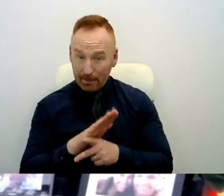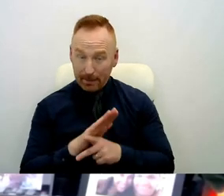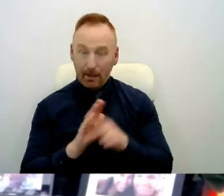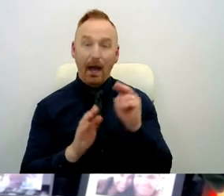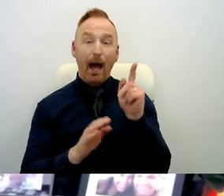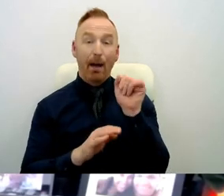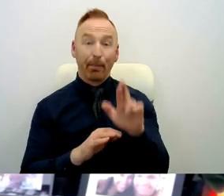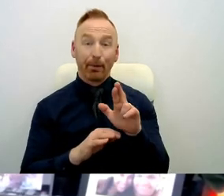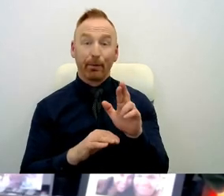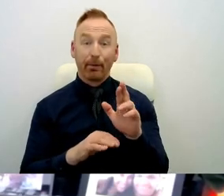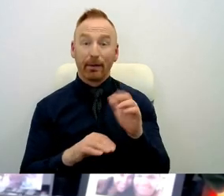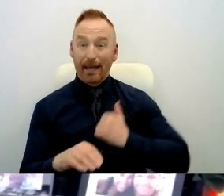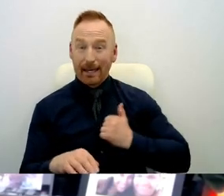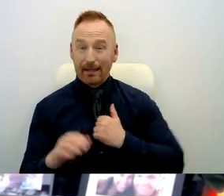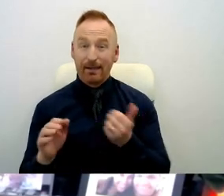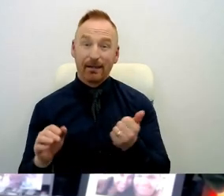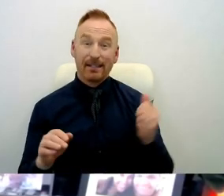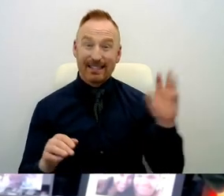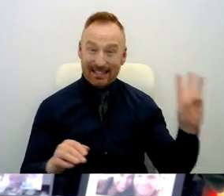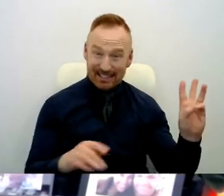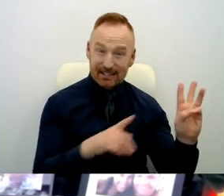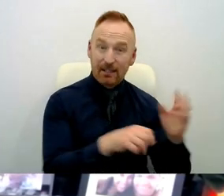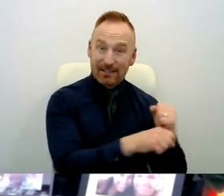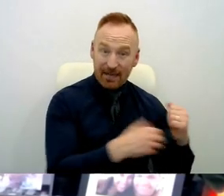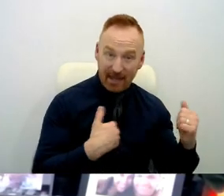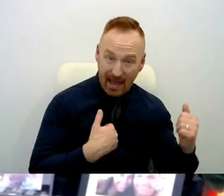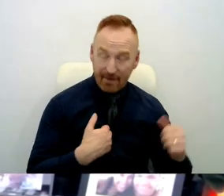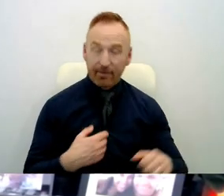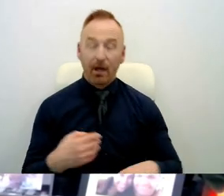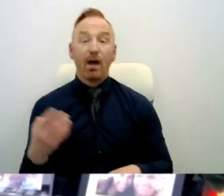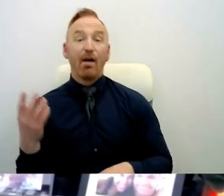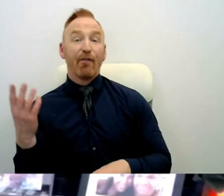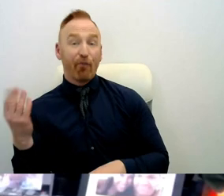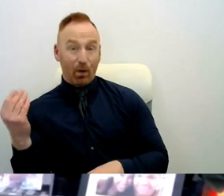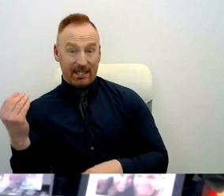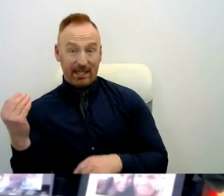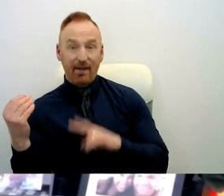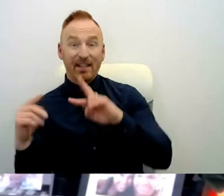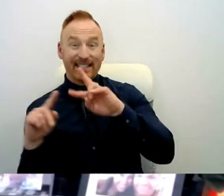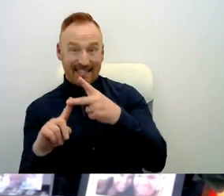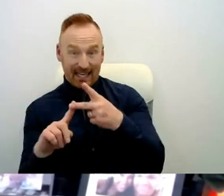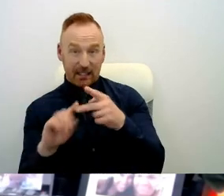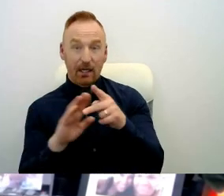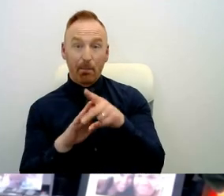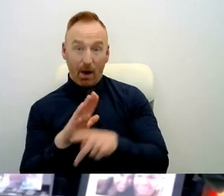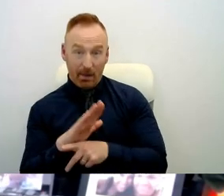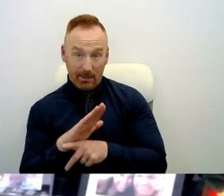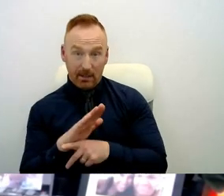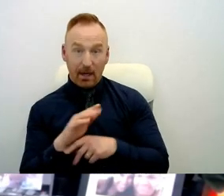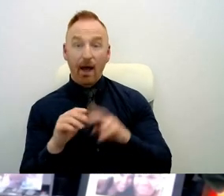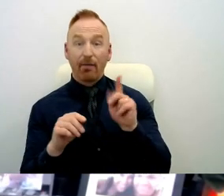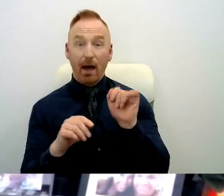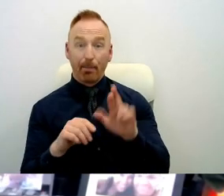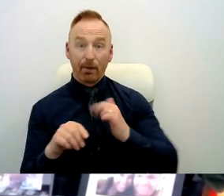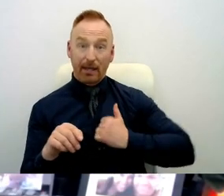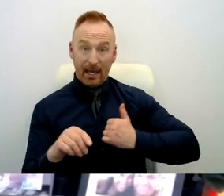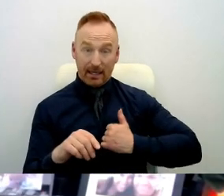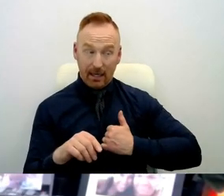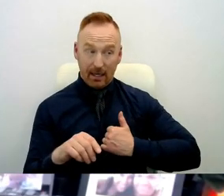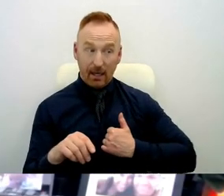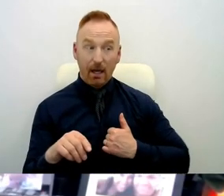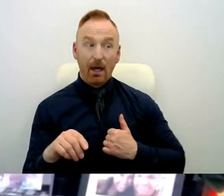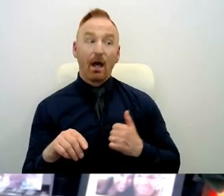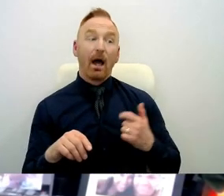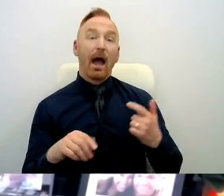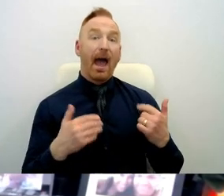who were slaves. 14 of the 17 members of the second Parliament of Upper Canada had